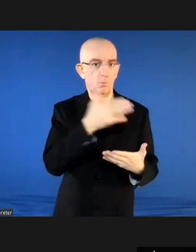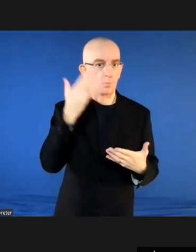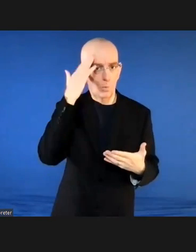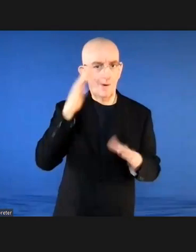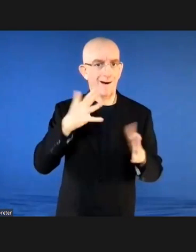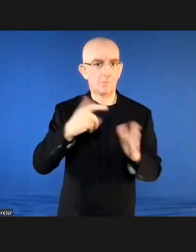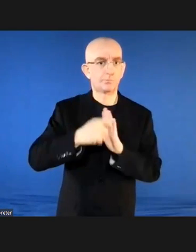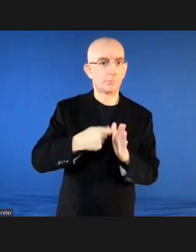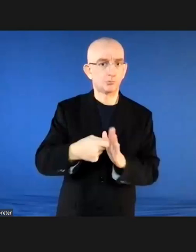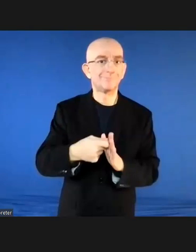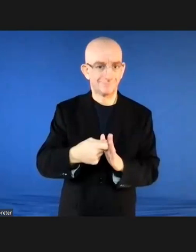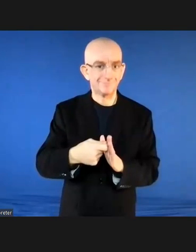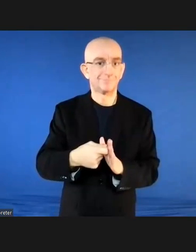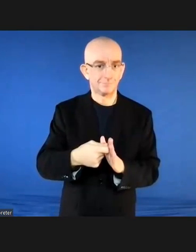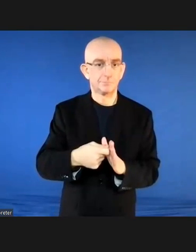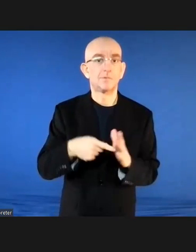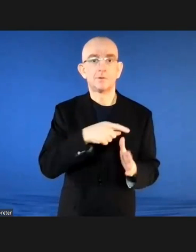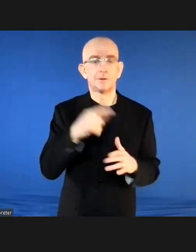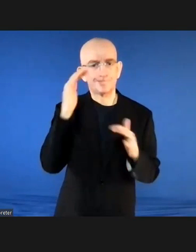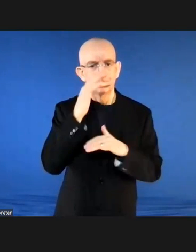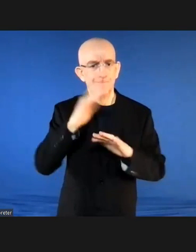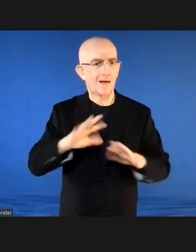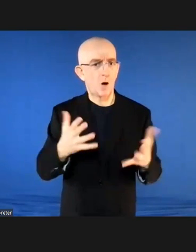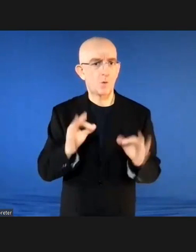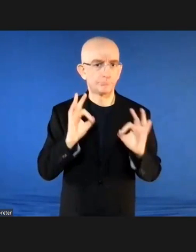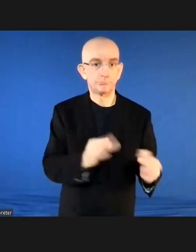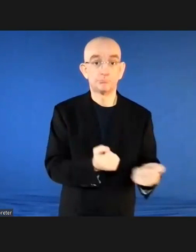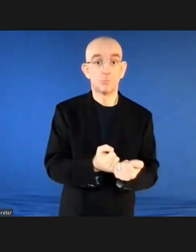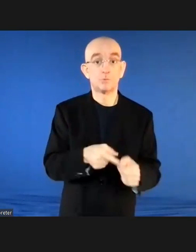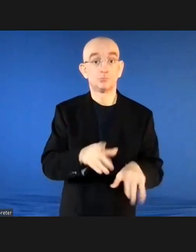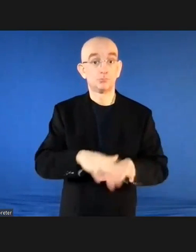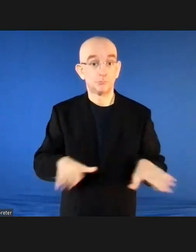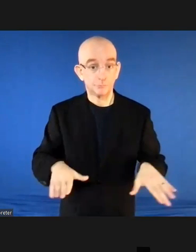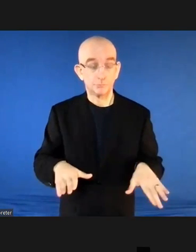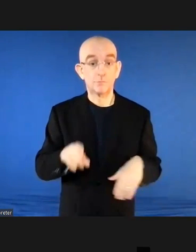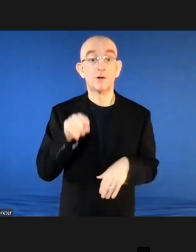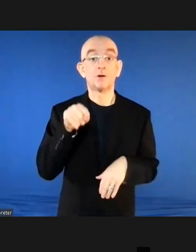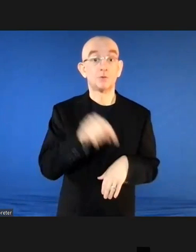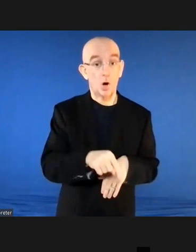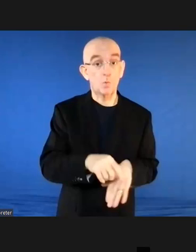of data can really have an impact on the educational approaches.